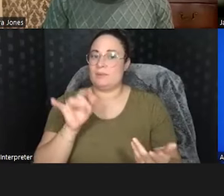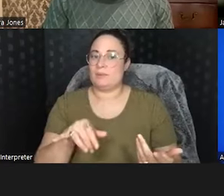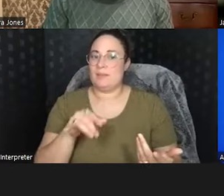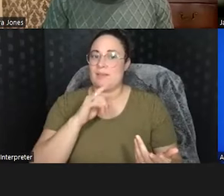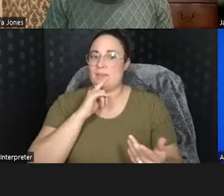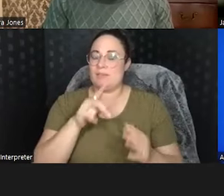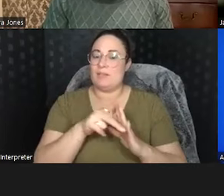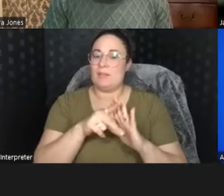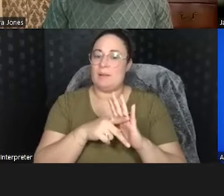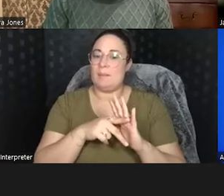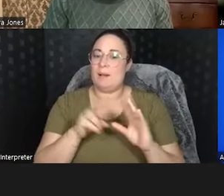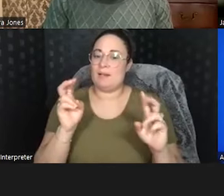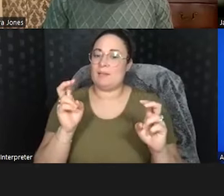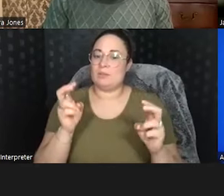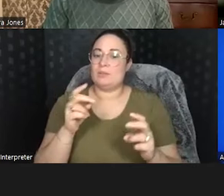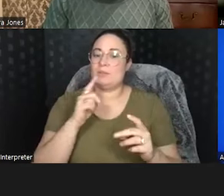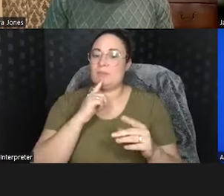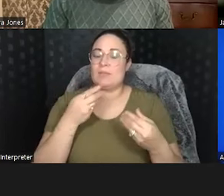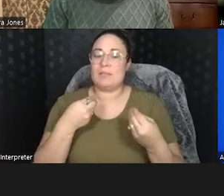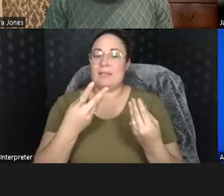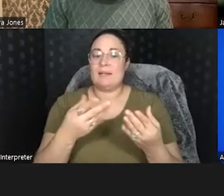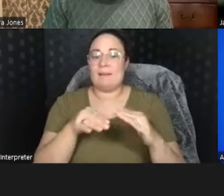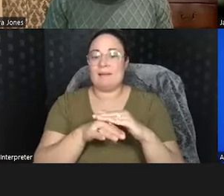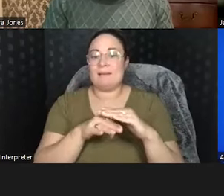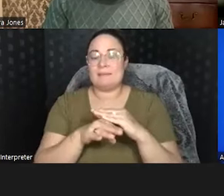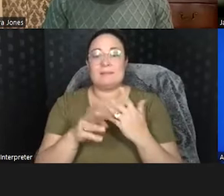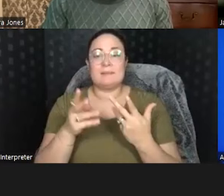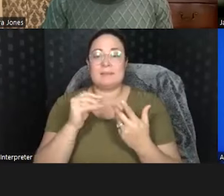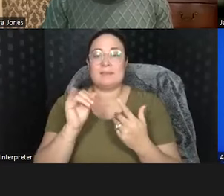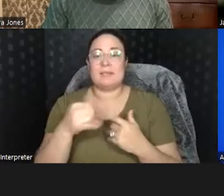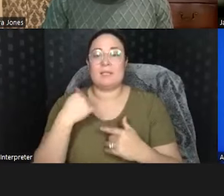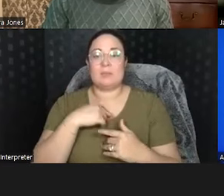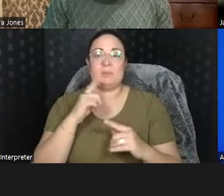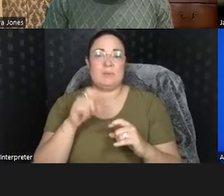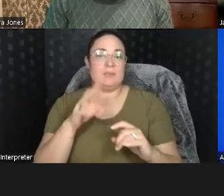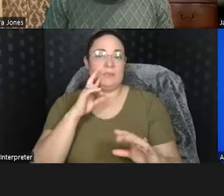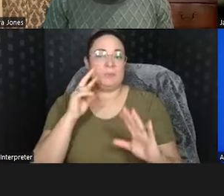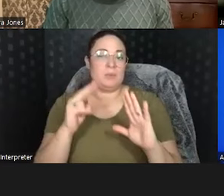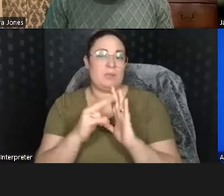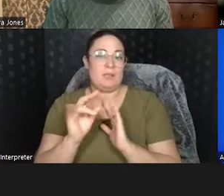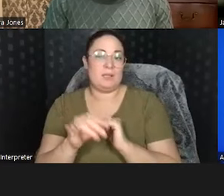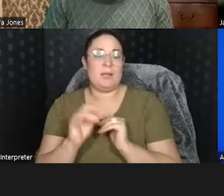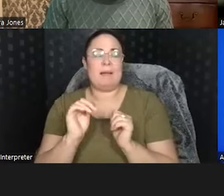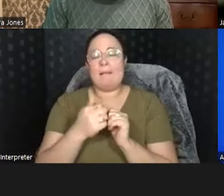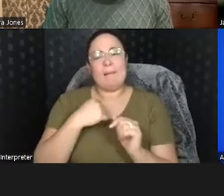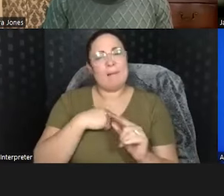a policy issue. It is really giving access. And those are the things that we need to really be looking at. How are we allowing individuals